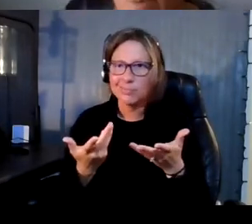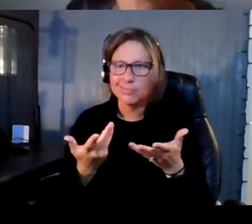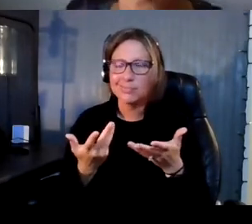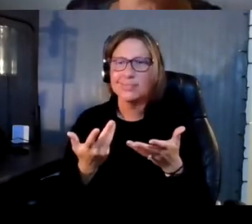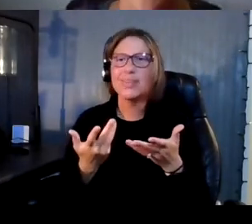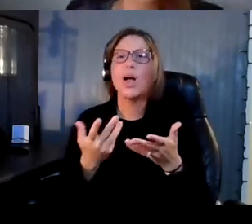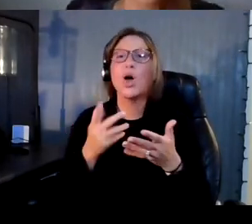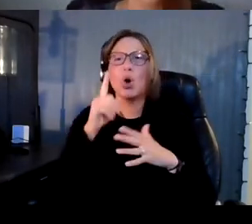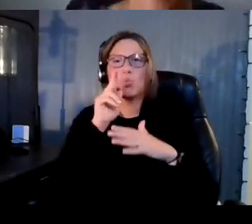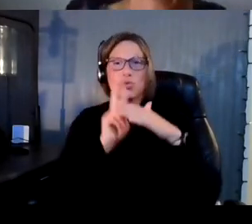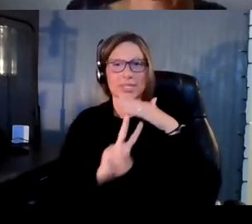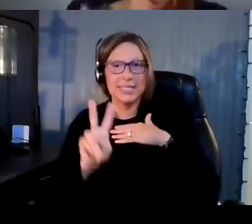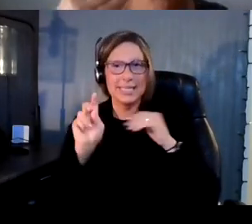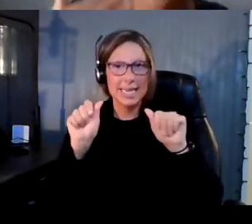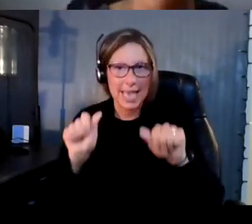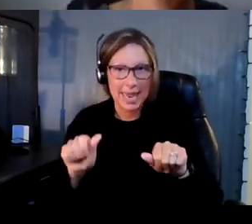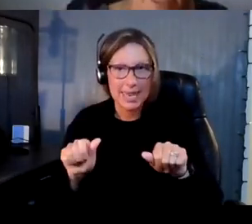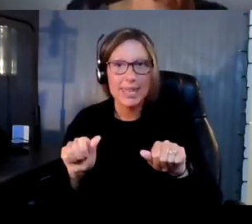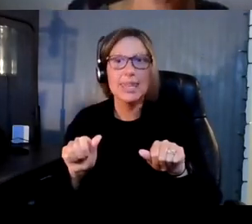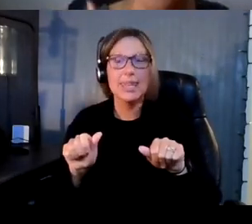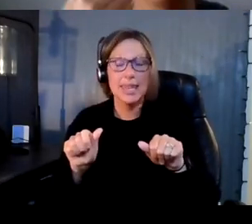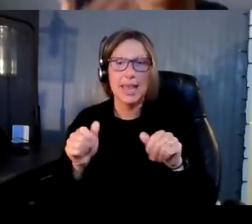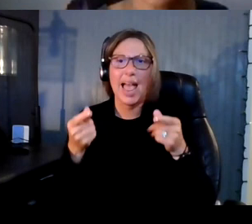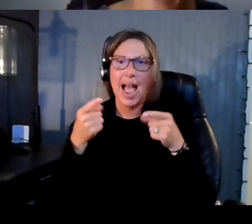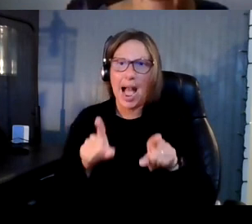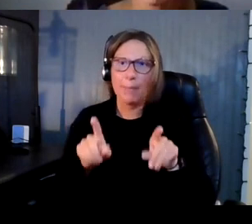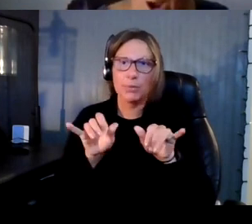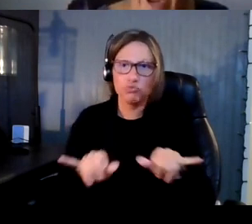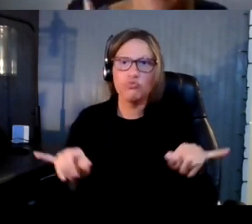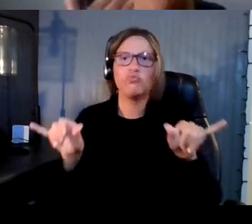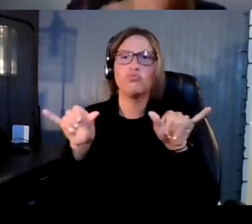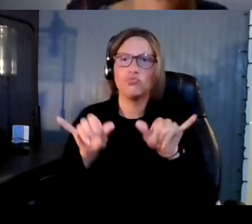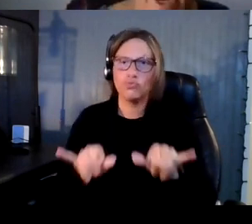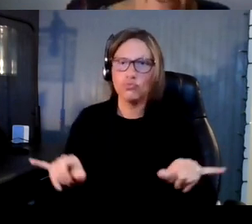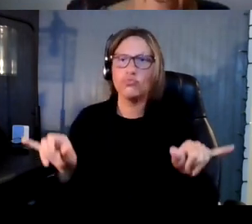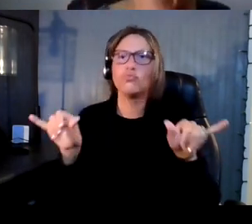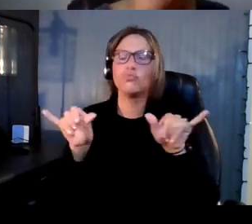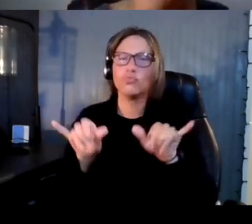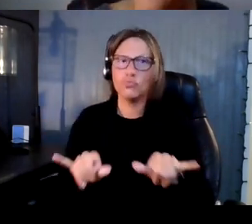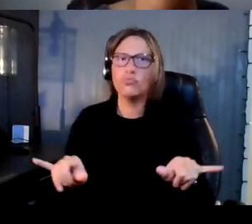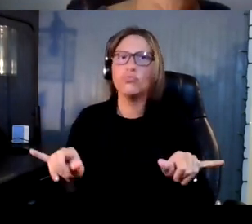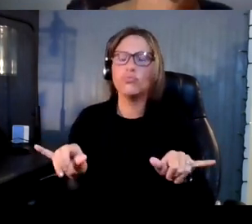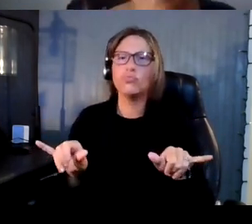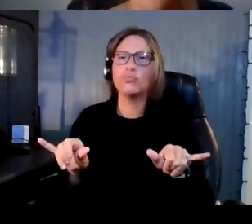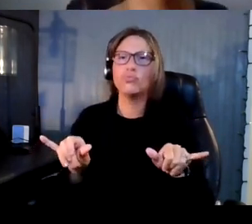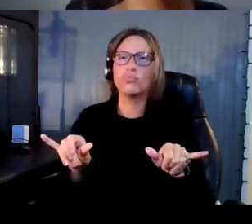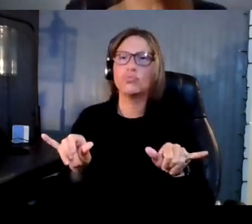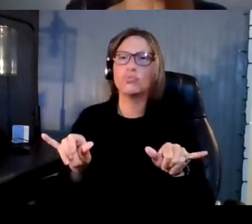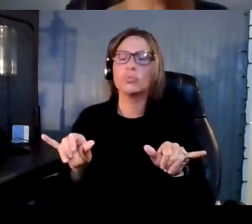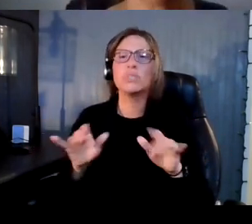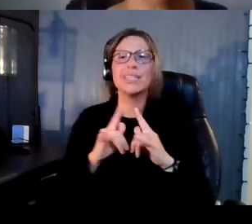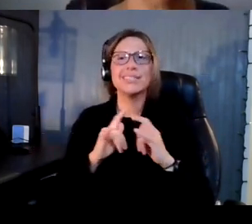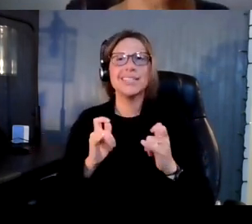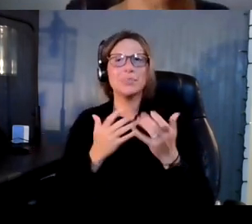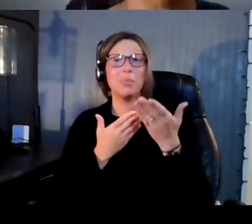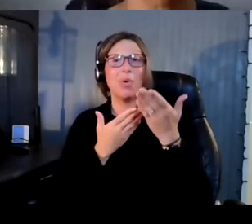predictable format that happens very much the same way, right? And it offers opportunities